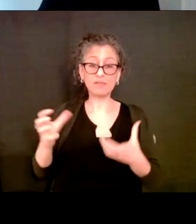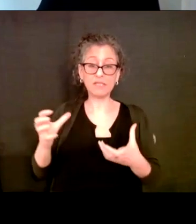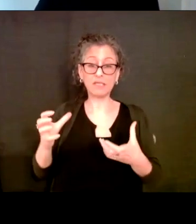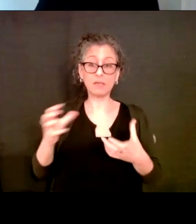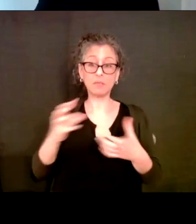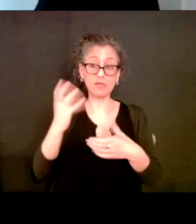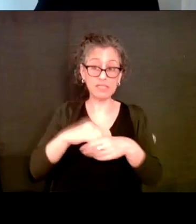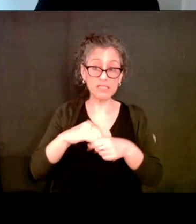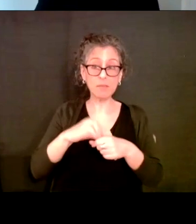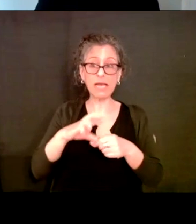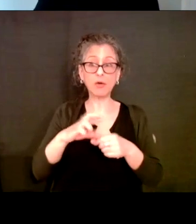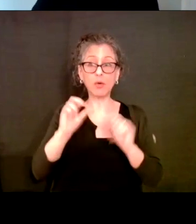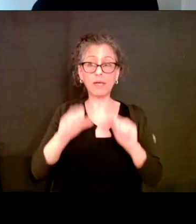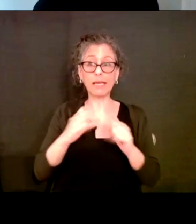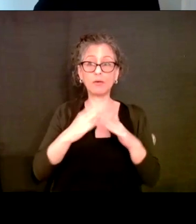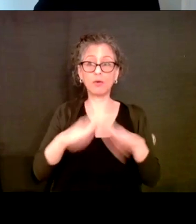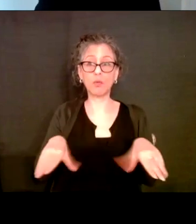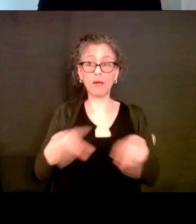quietly?